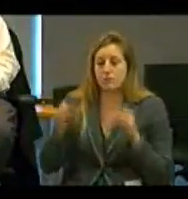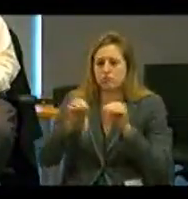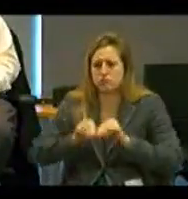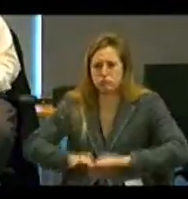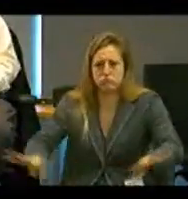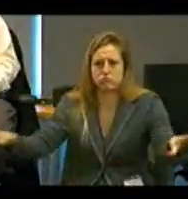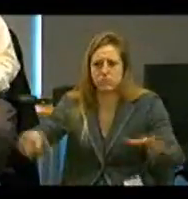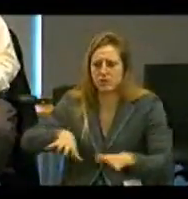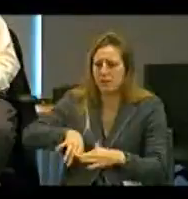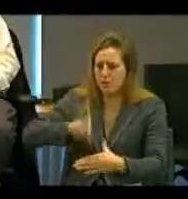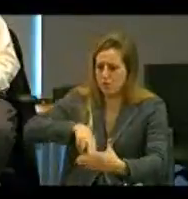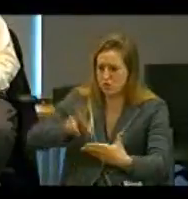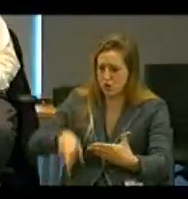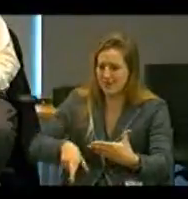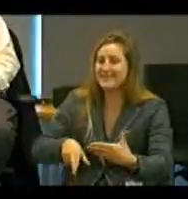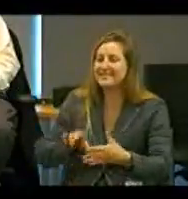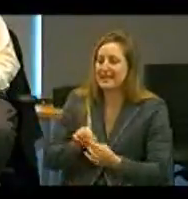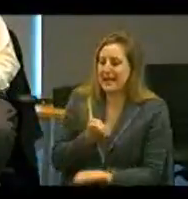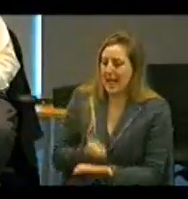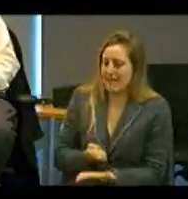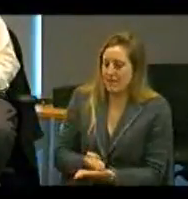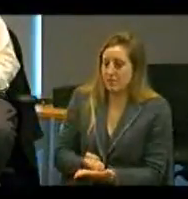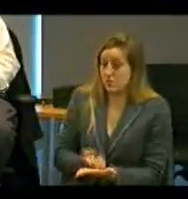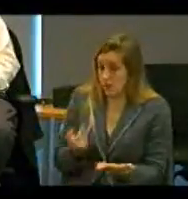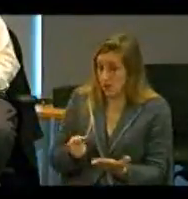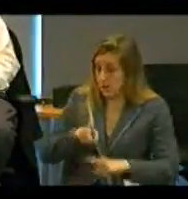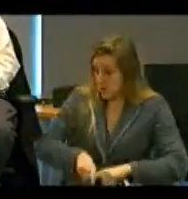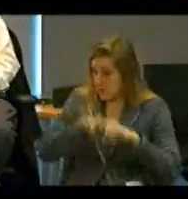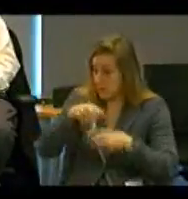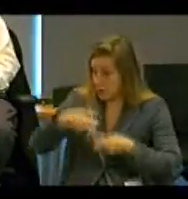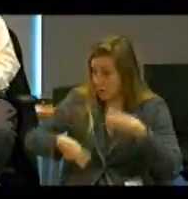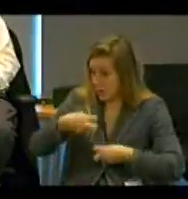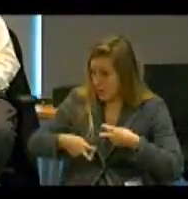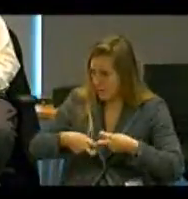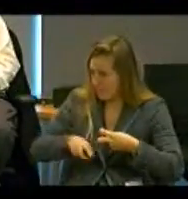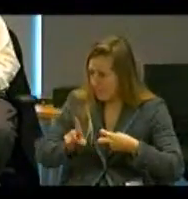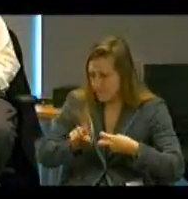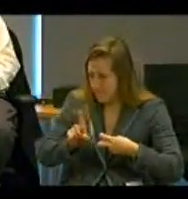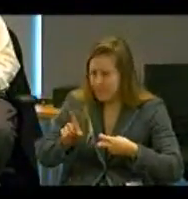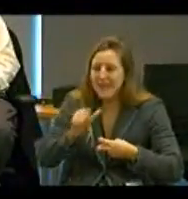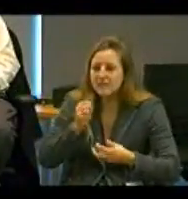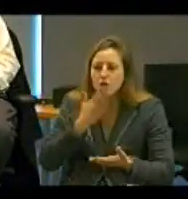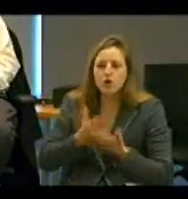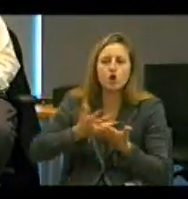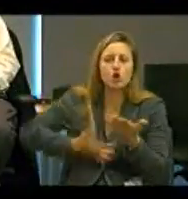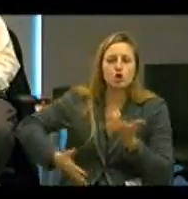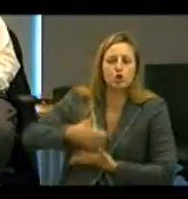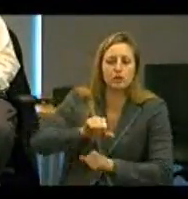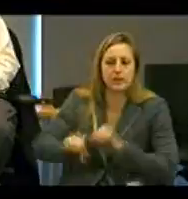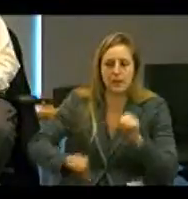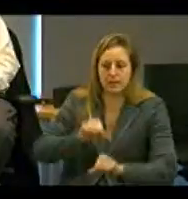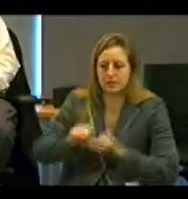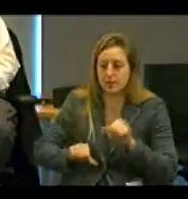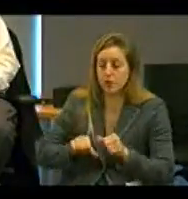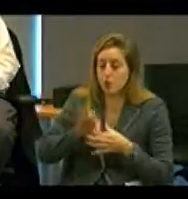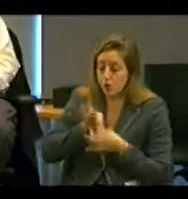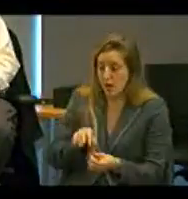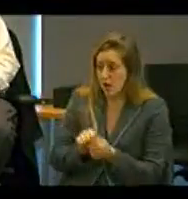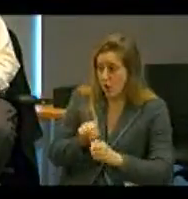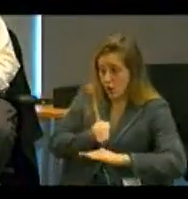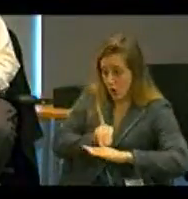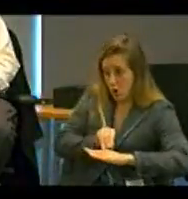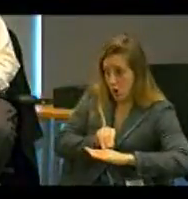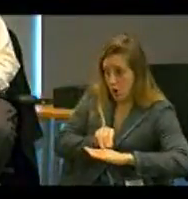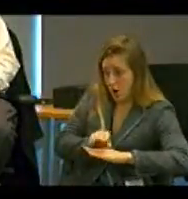as evidence that the suspension was the problem. That is not good social science. To assess causality, you'd have to control